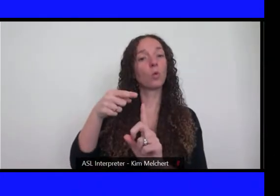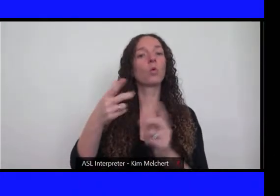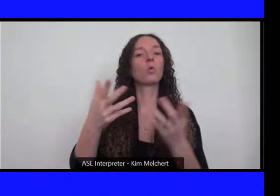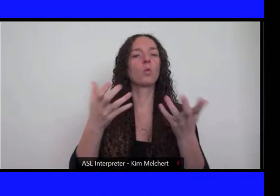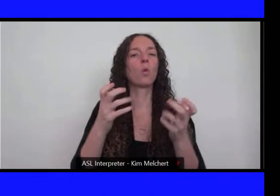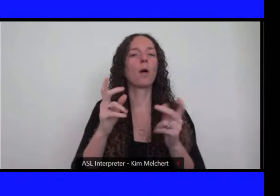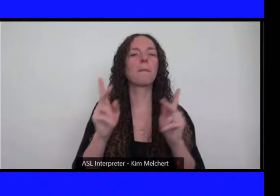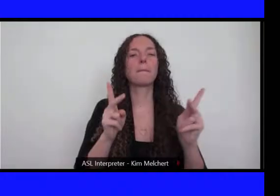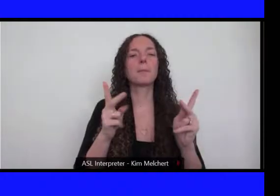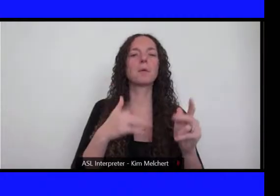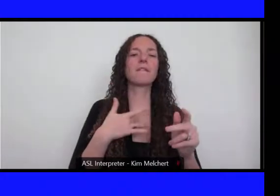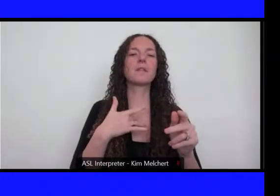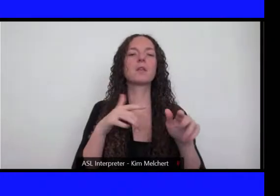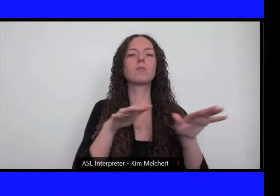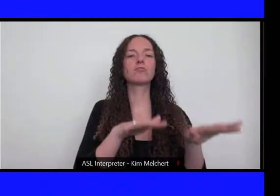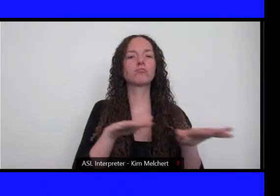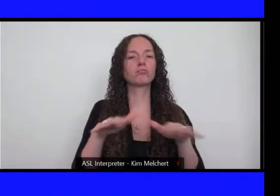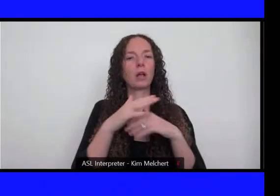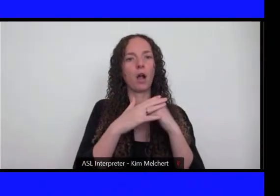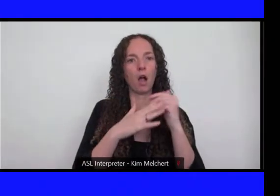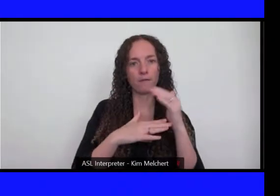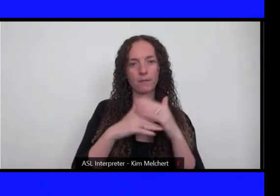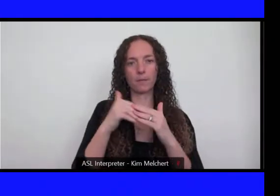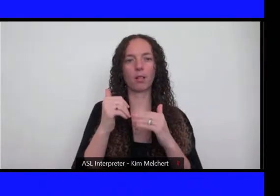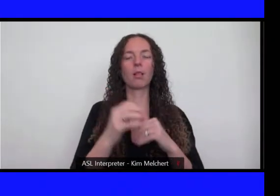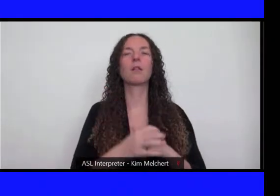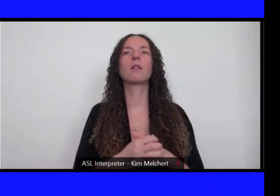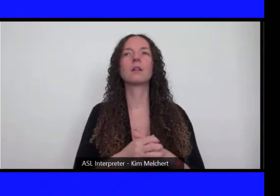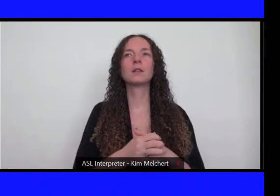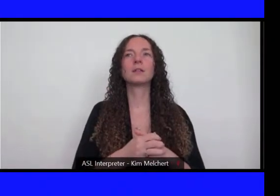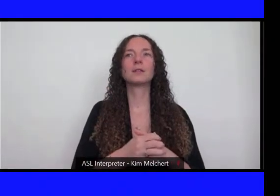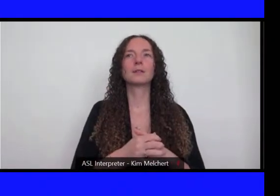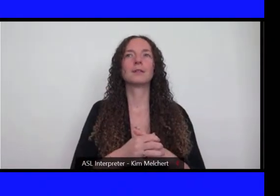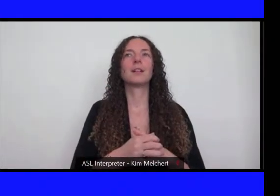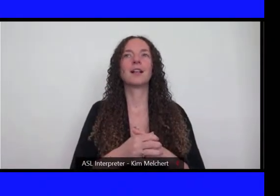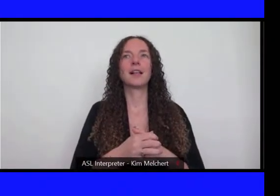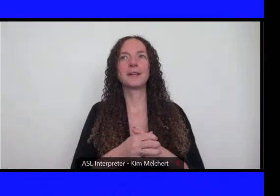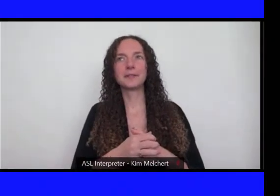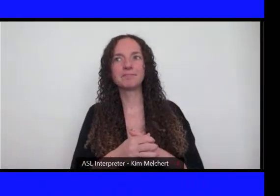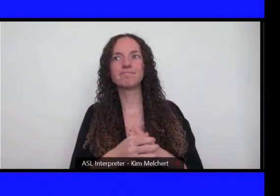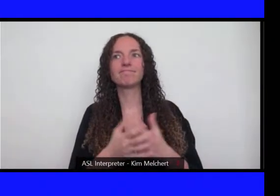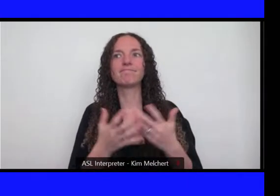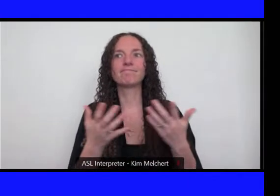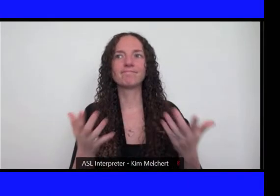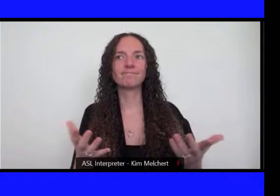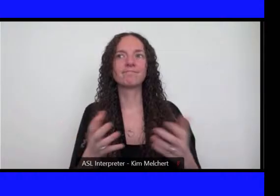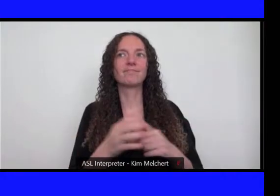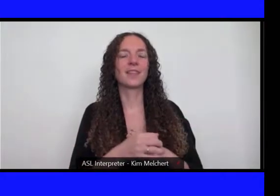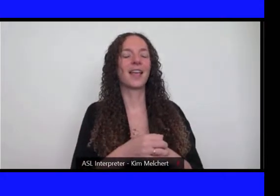thanks. Thank you. Dr. Davis, I just want to follow up on a question based on what